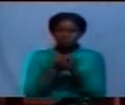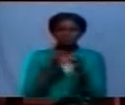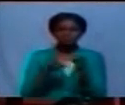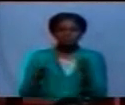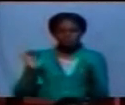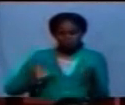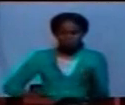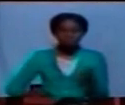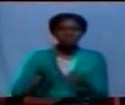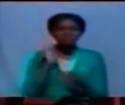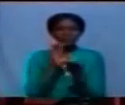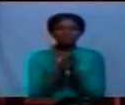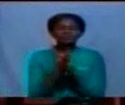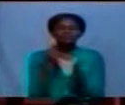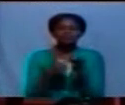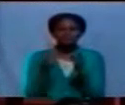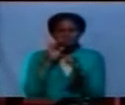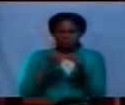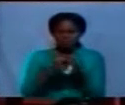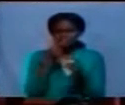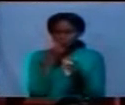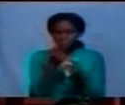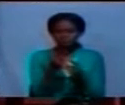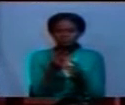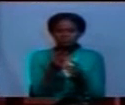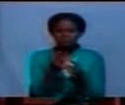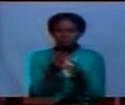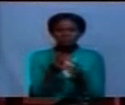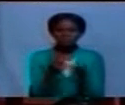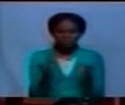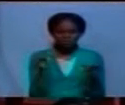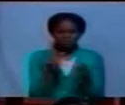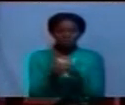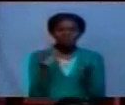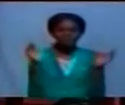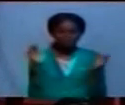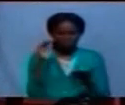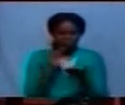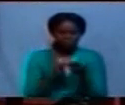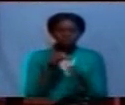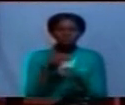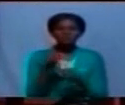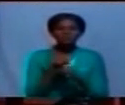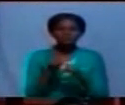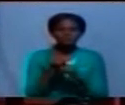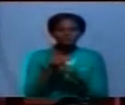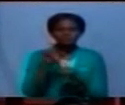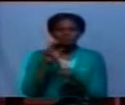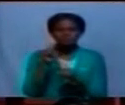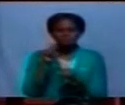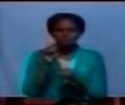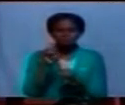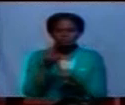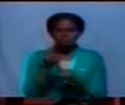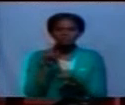the benefit will be we'll start seeing a pass-through effect on the reduction on interest rates. As I said, it's